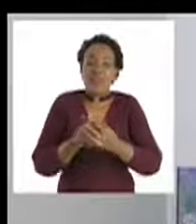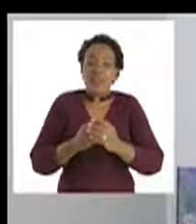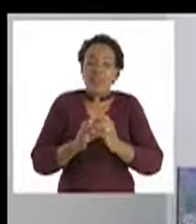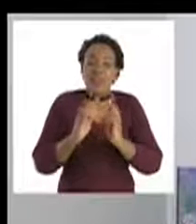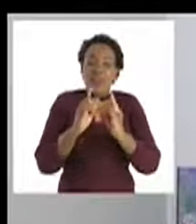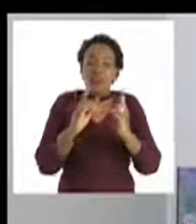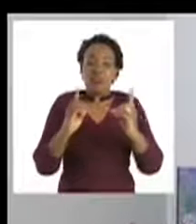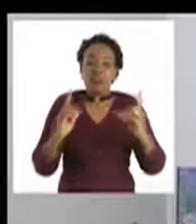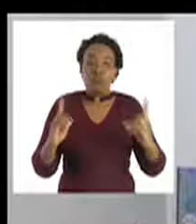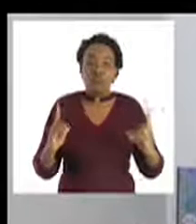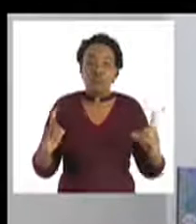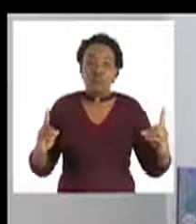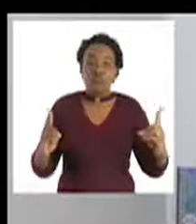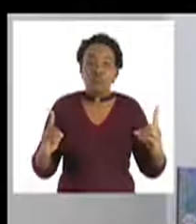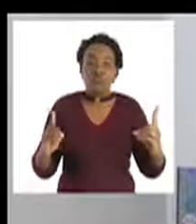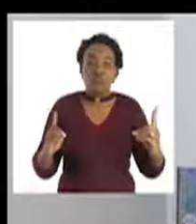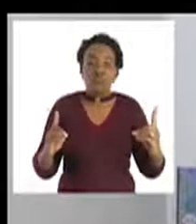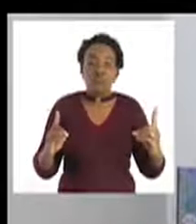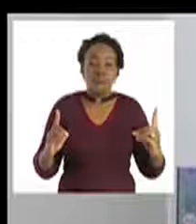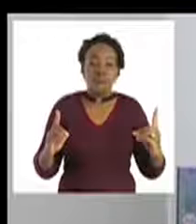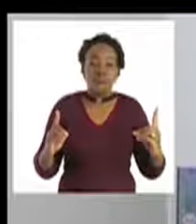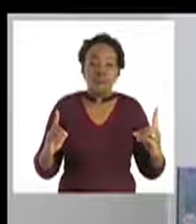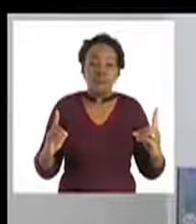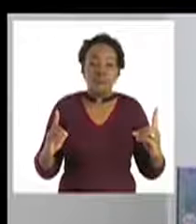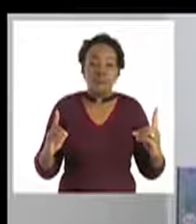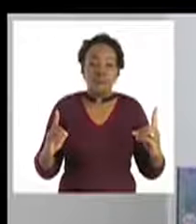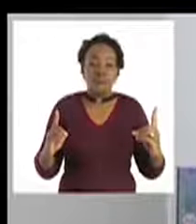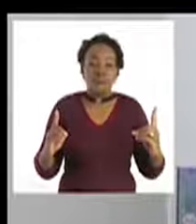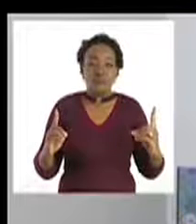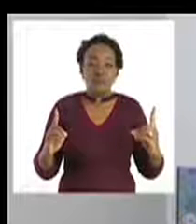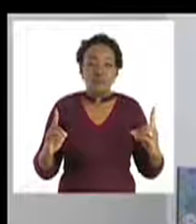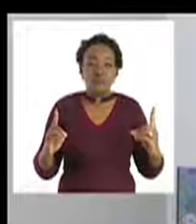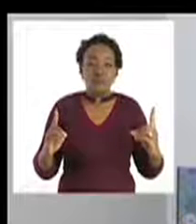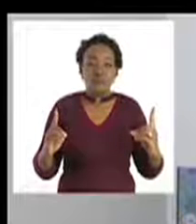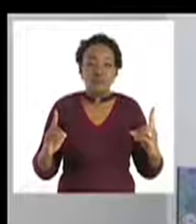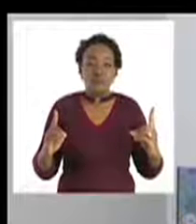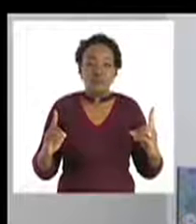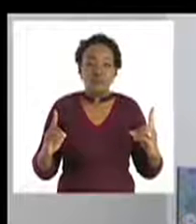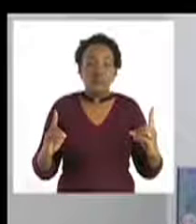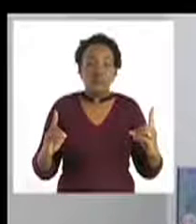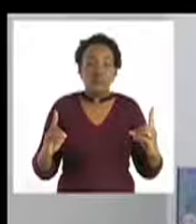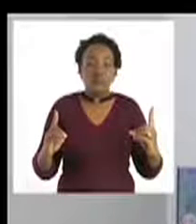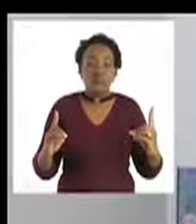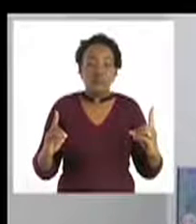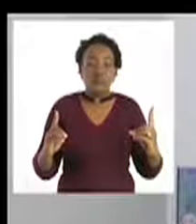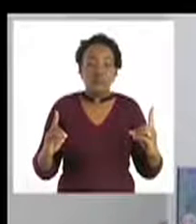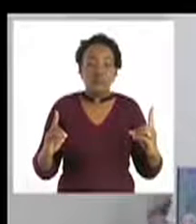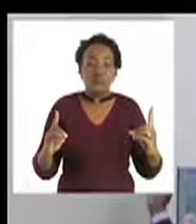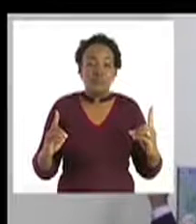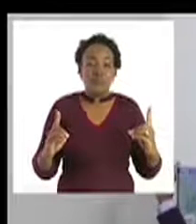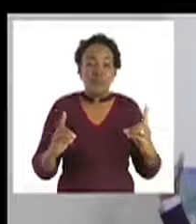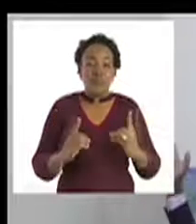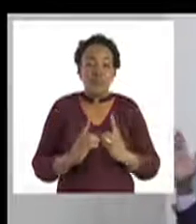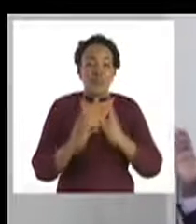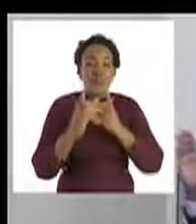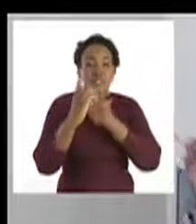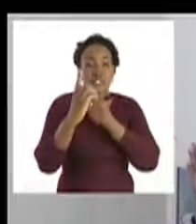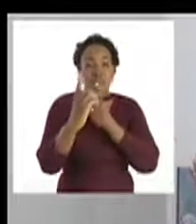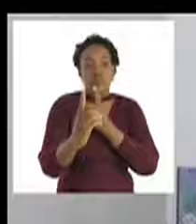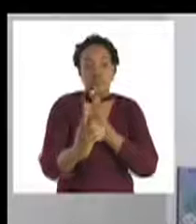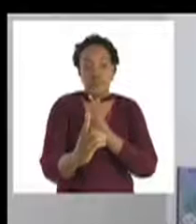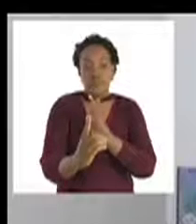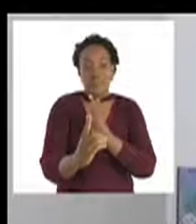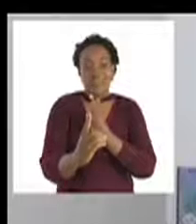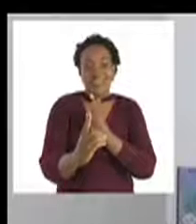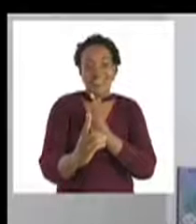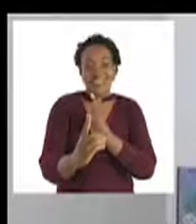And let's spread out our hands so that we don't touch the person next to us, and